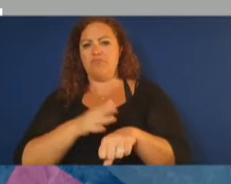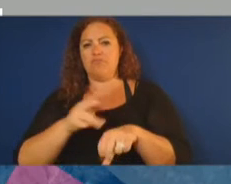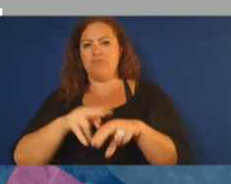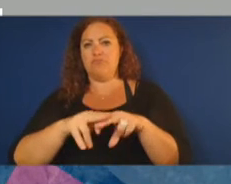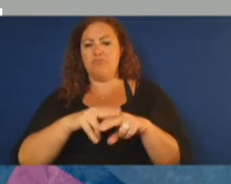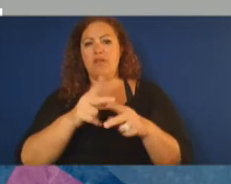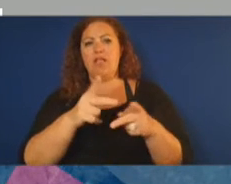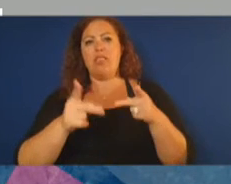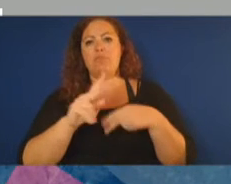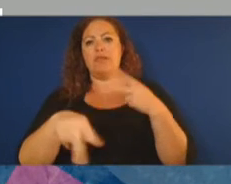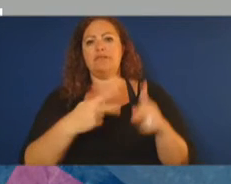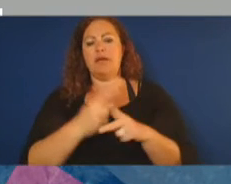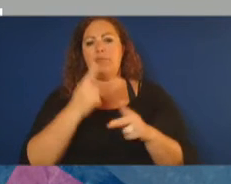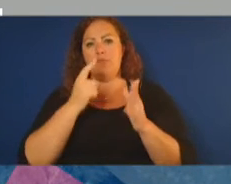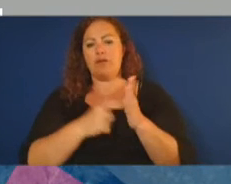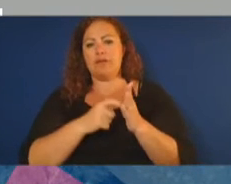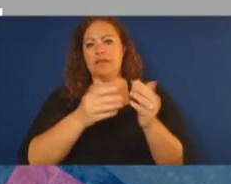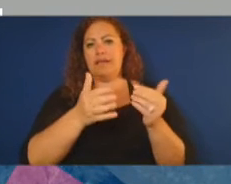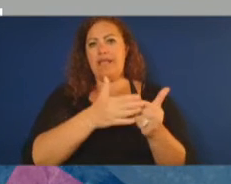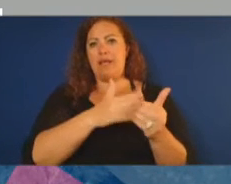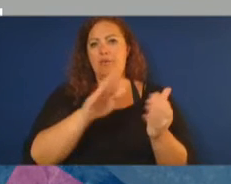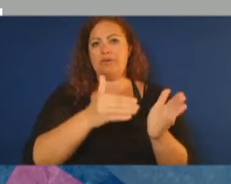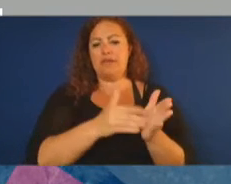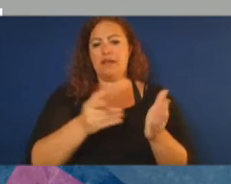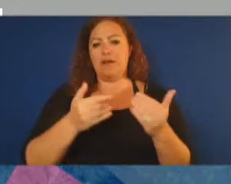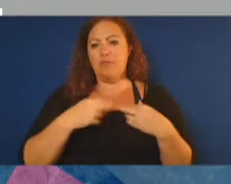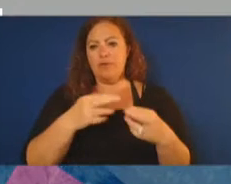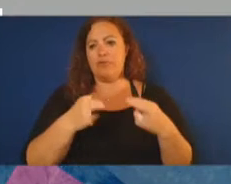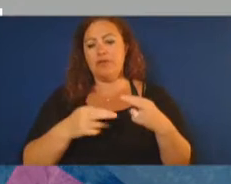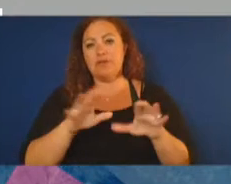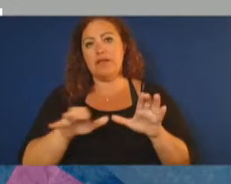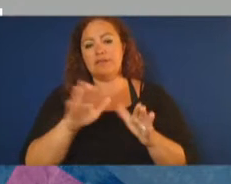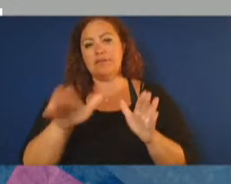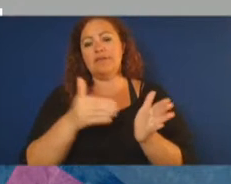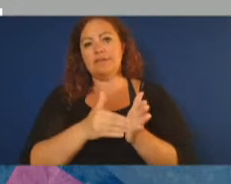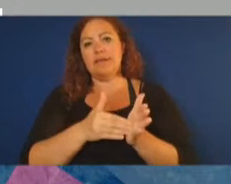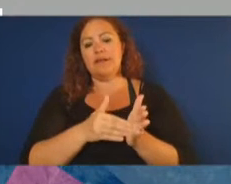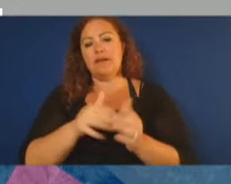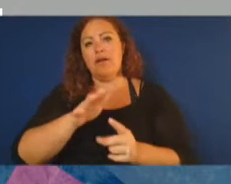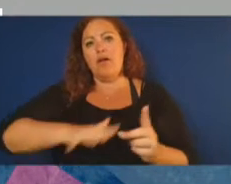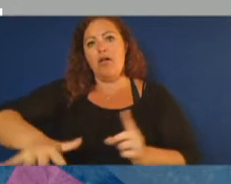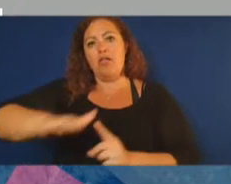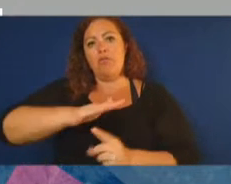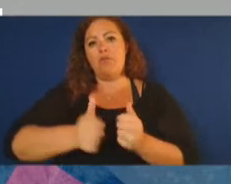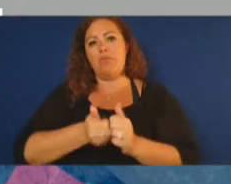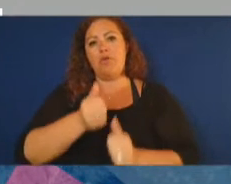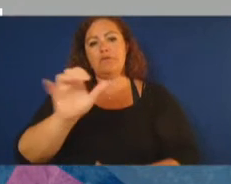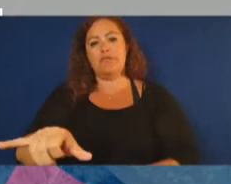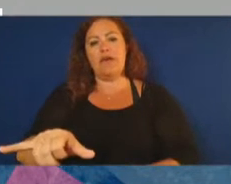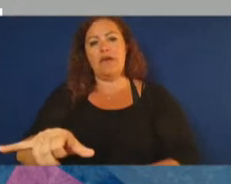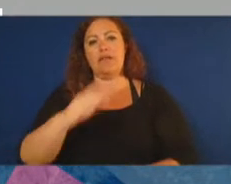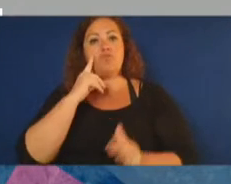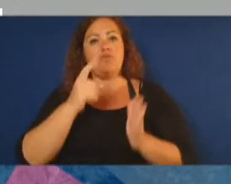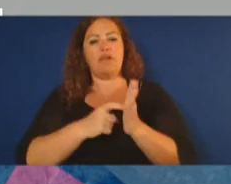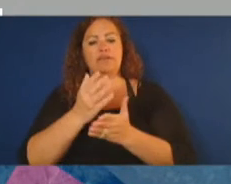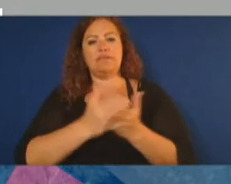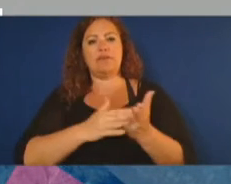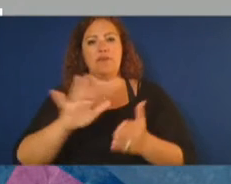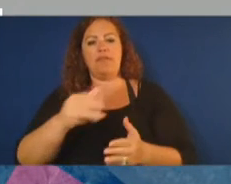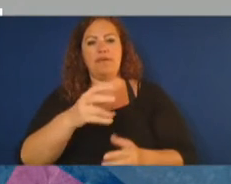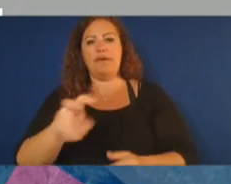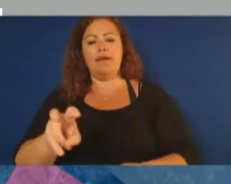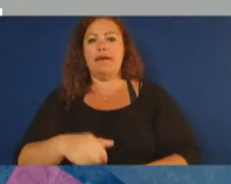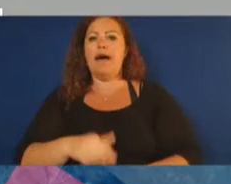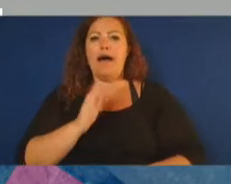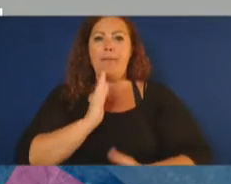recognize this as a neighborhood center you can see we have Regional Activity Center uh surrounding most of this that's to recognize some of that transition that we've